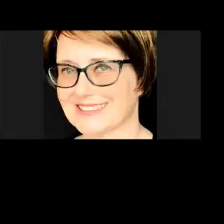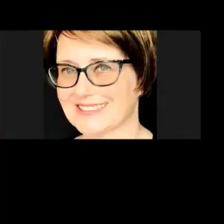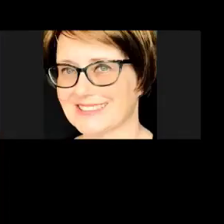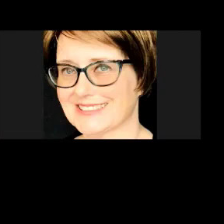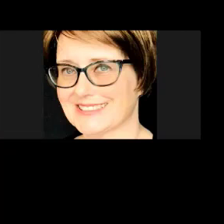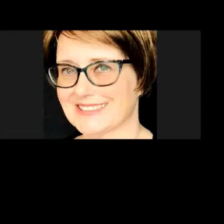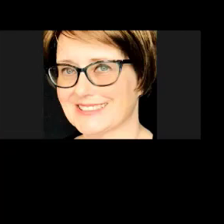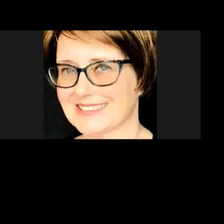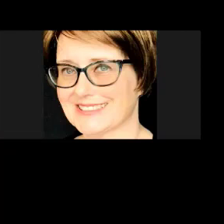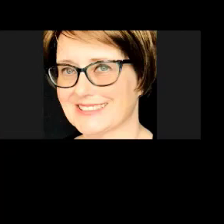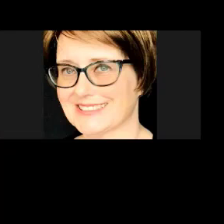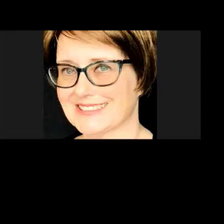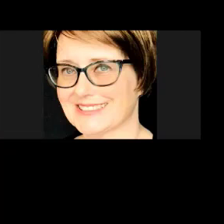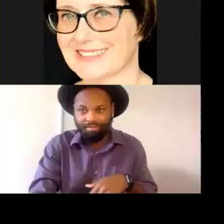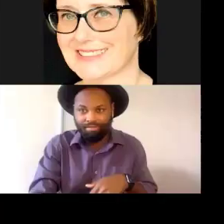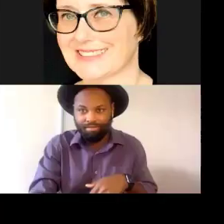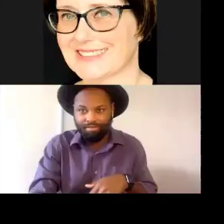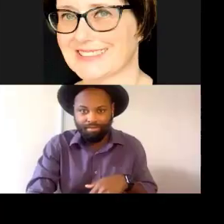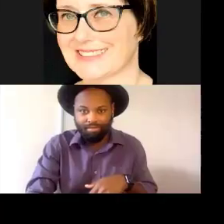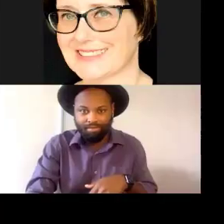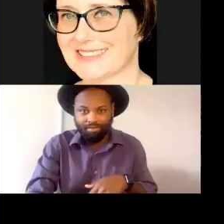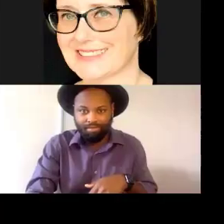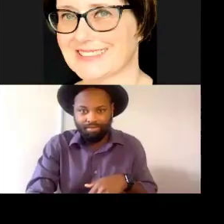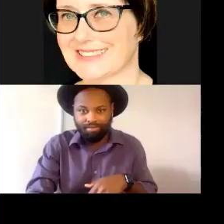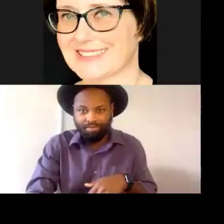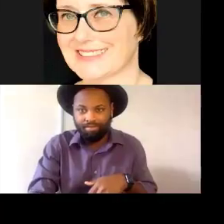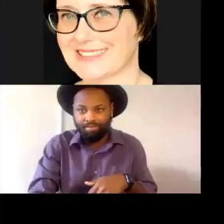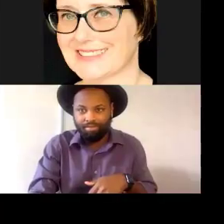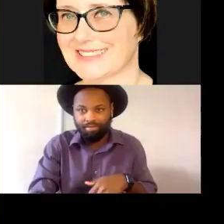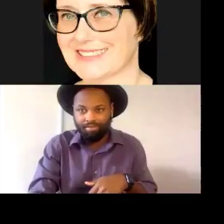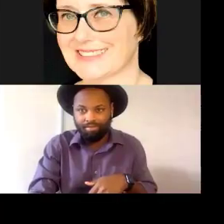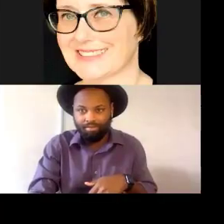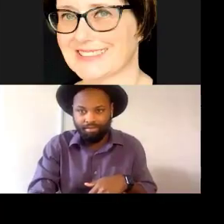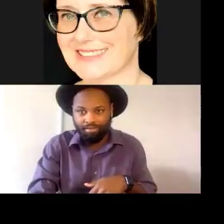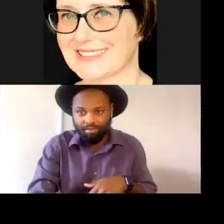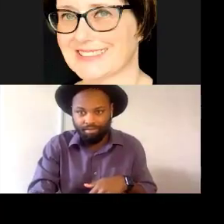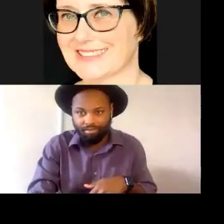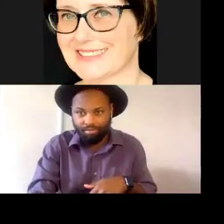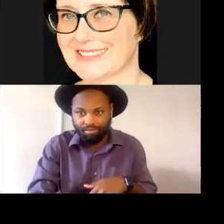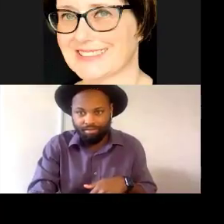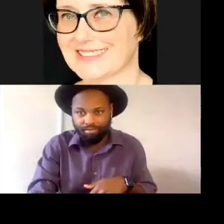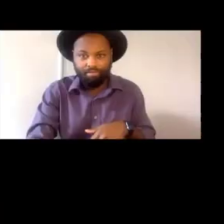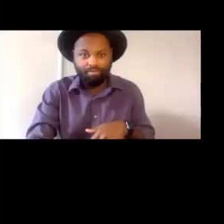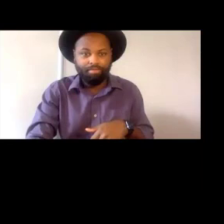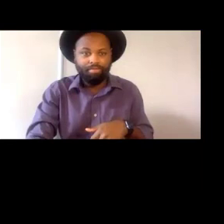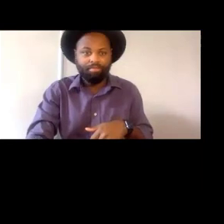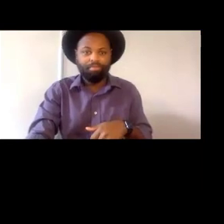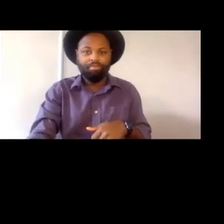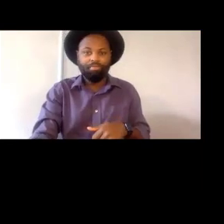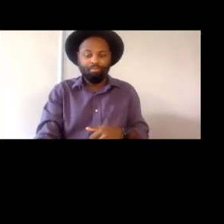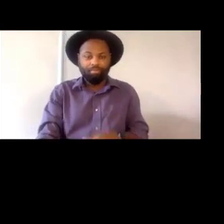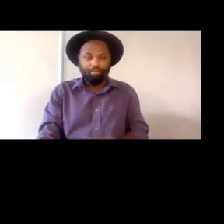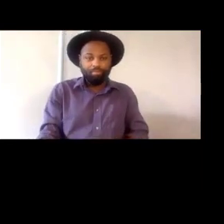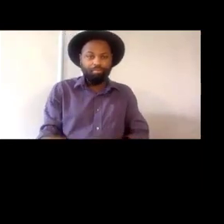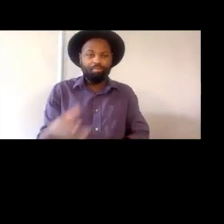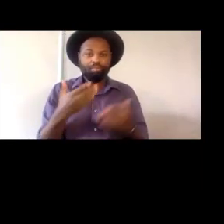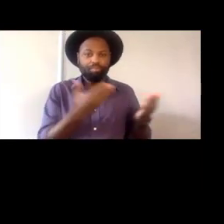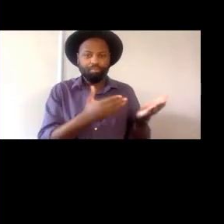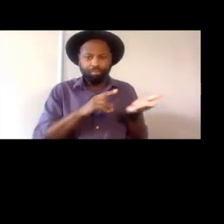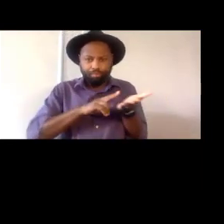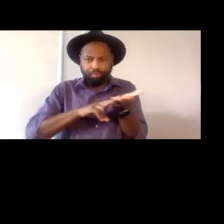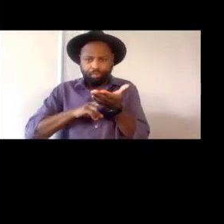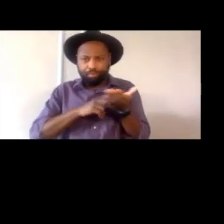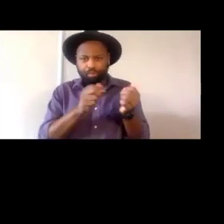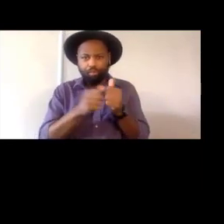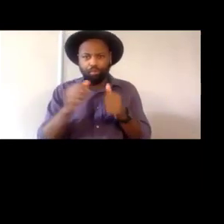travel, consider who you're reaching out to for meetings and meals. Make an effort to diversify this group. Then check in with your coworkers if you